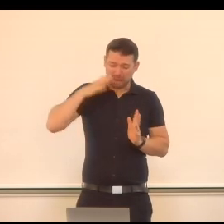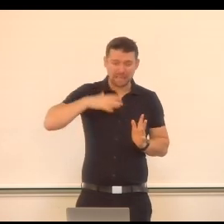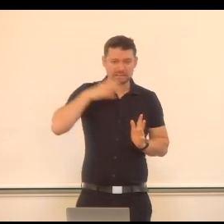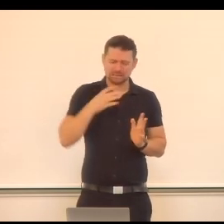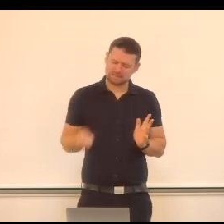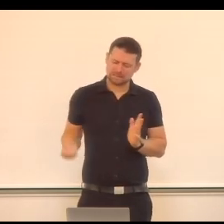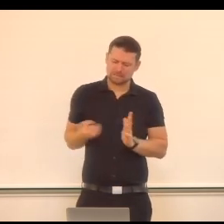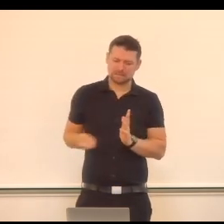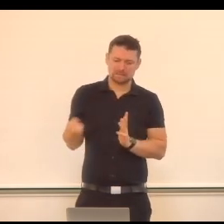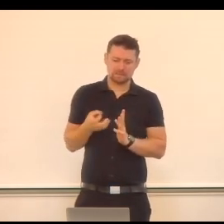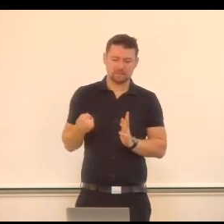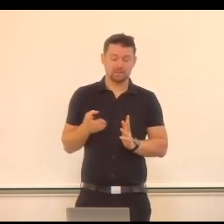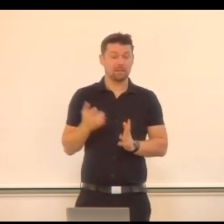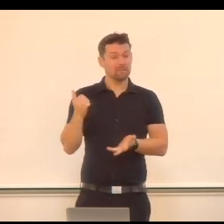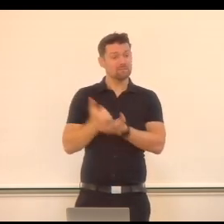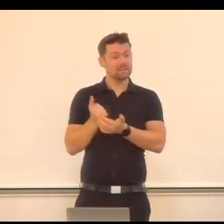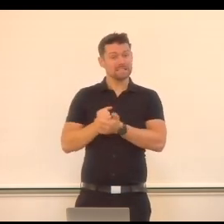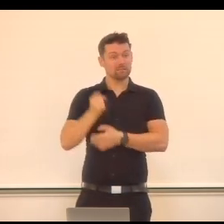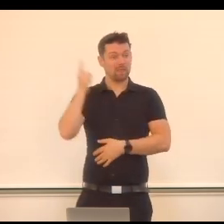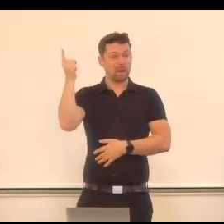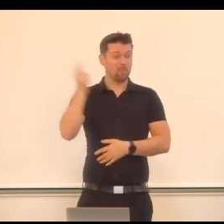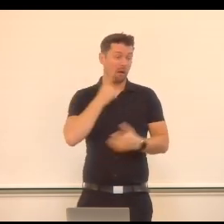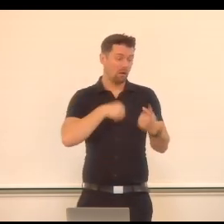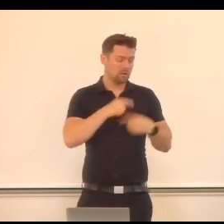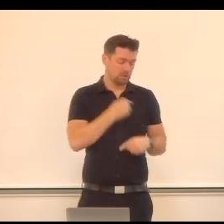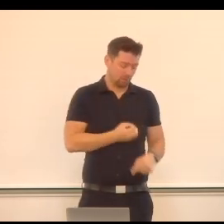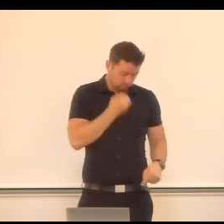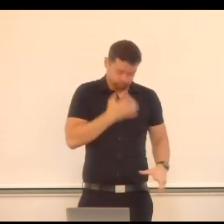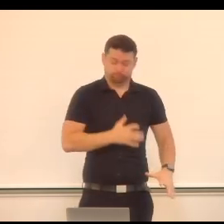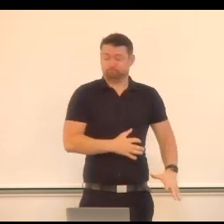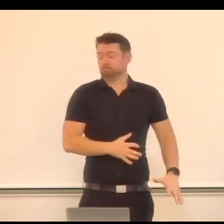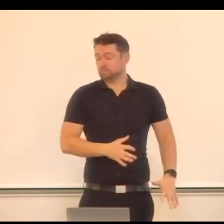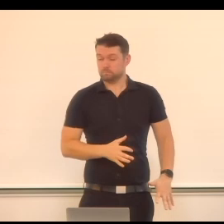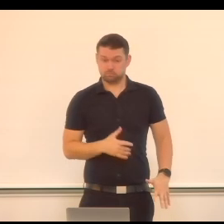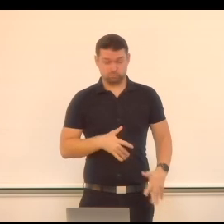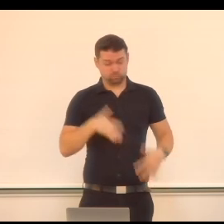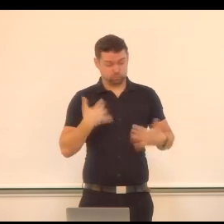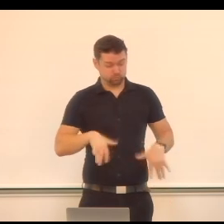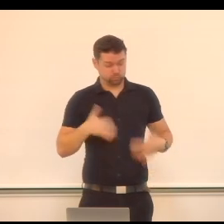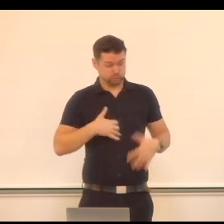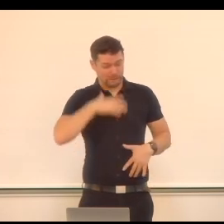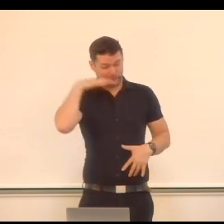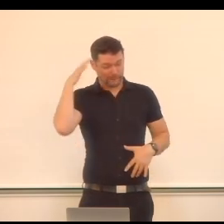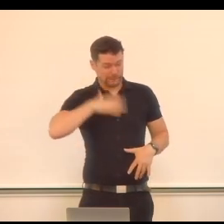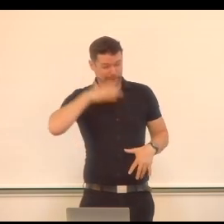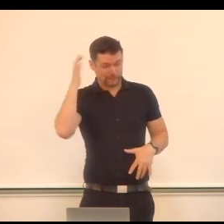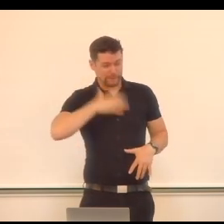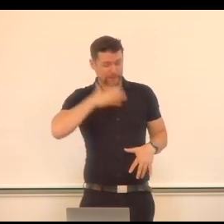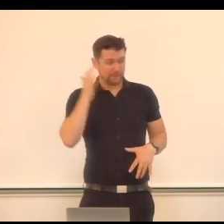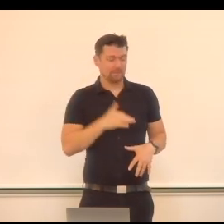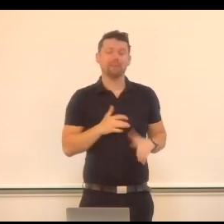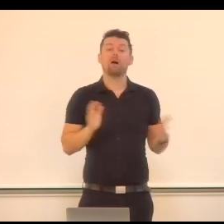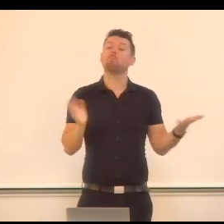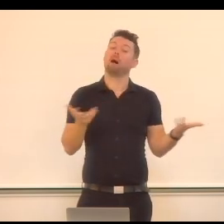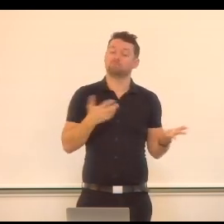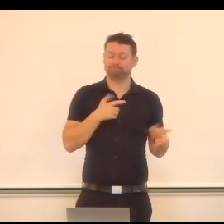astronauts, which is great for them, but for us, everything was way, too spicy for us. But that's what